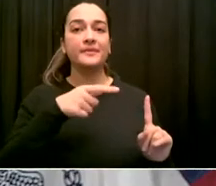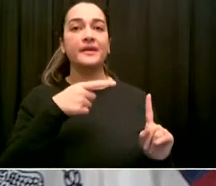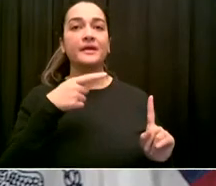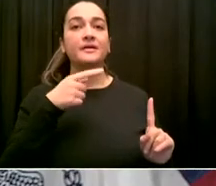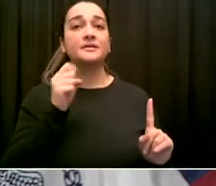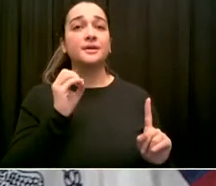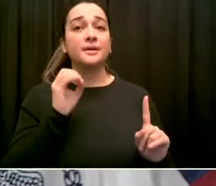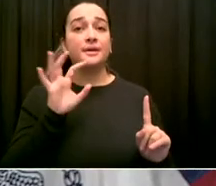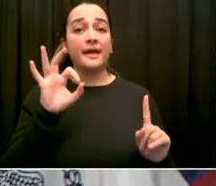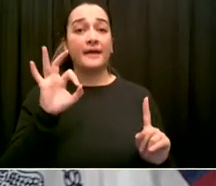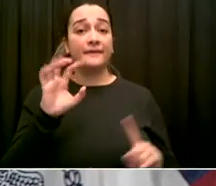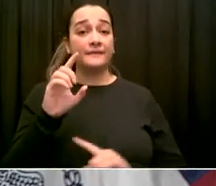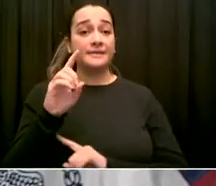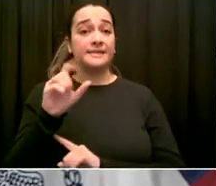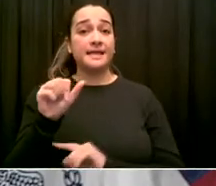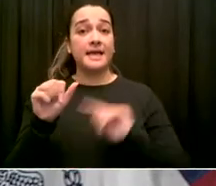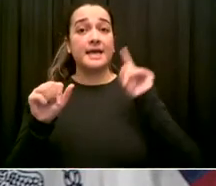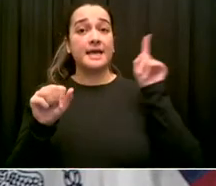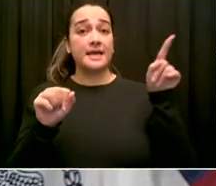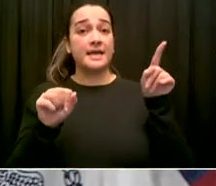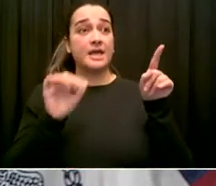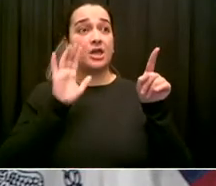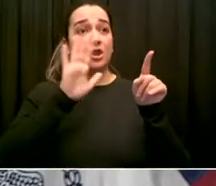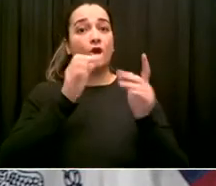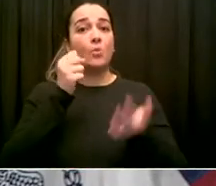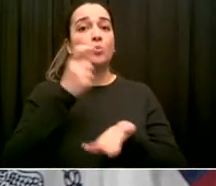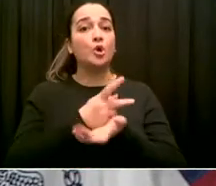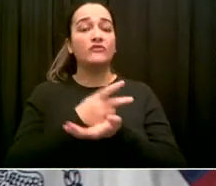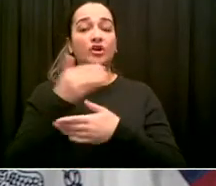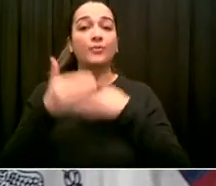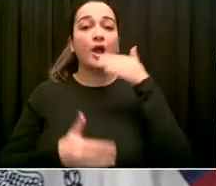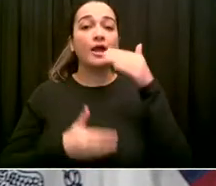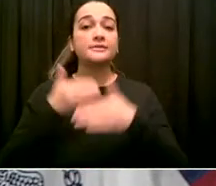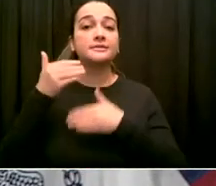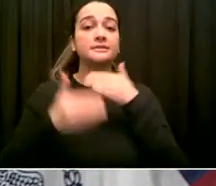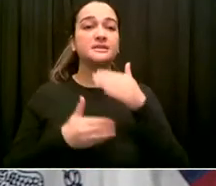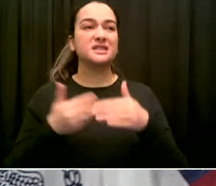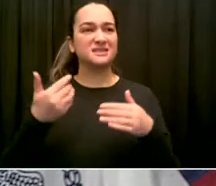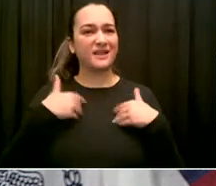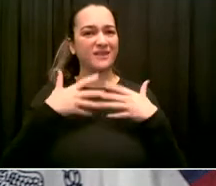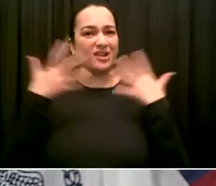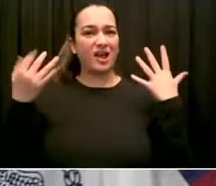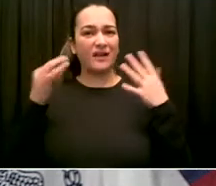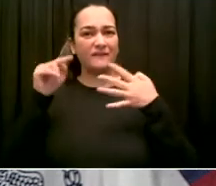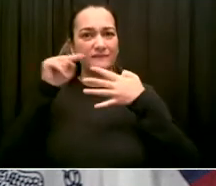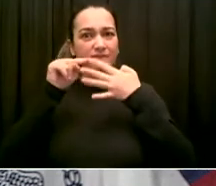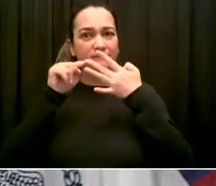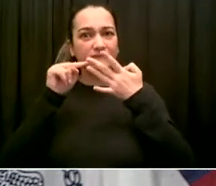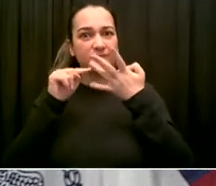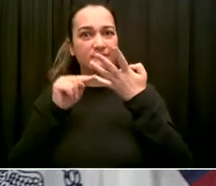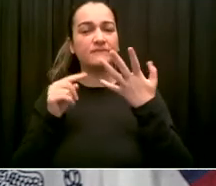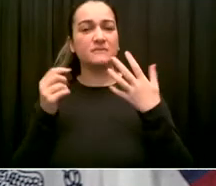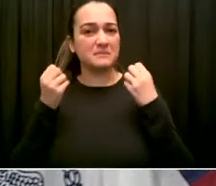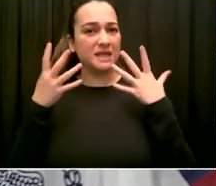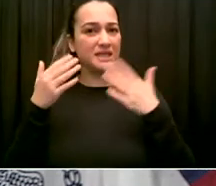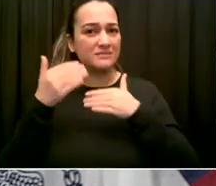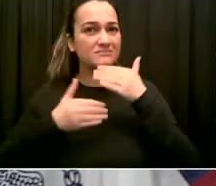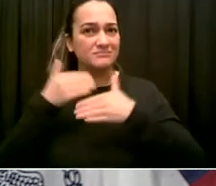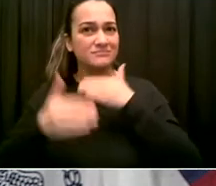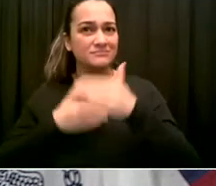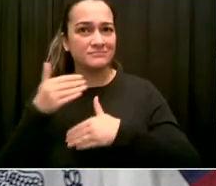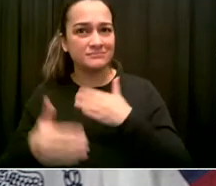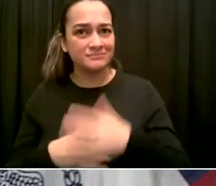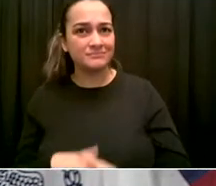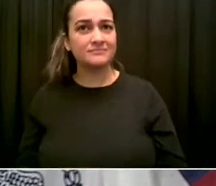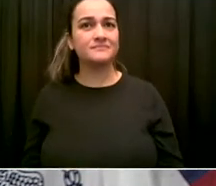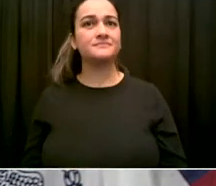vaccines to be approved by the FDA with regard to safety, not durability, beyond an emergency authorization